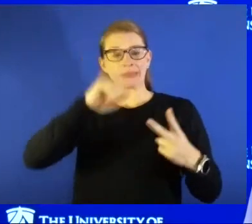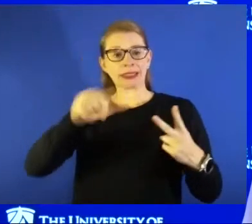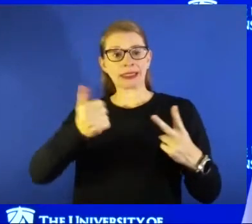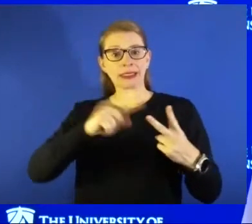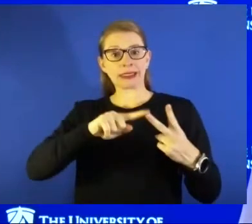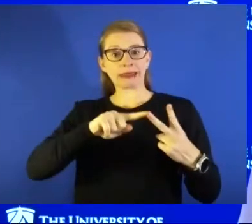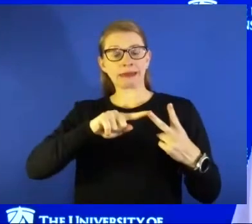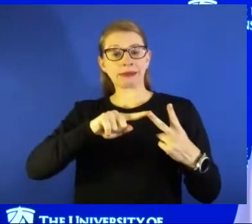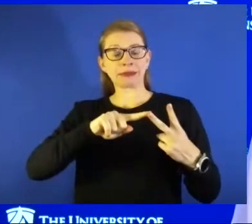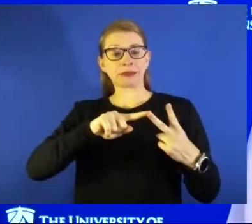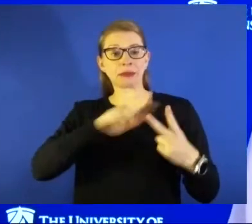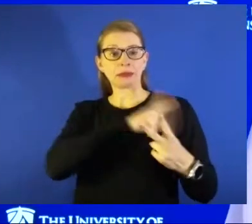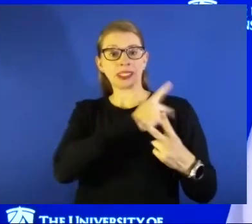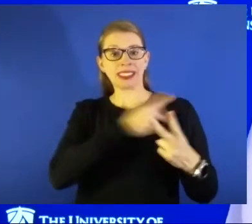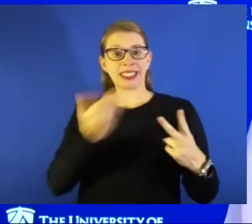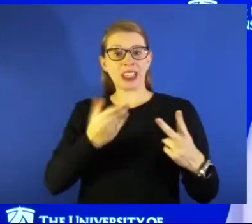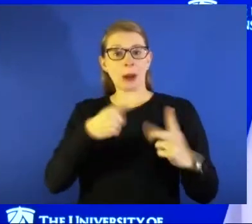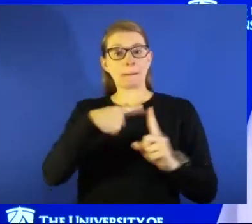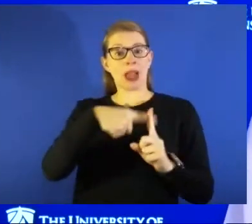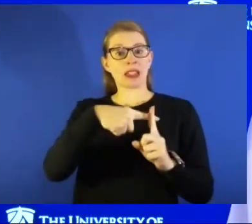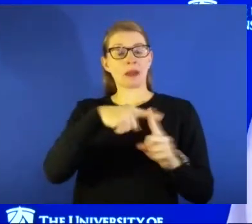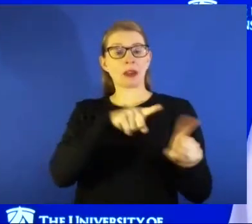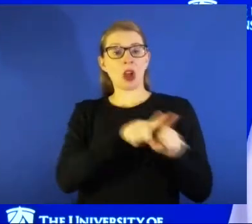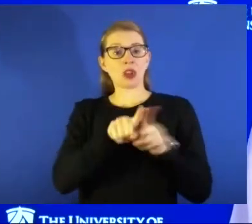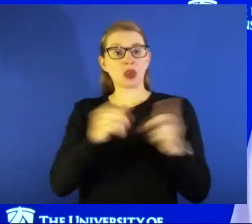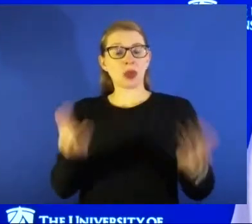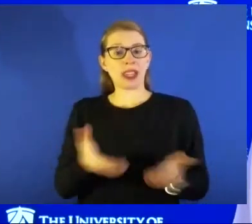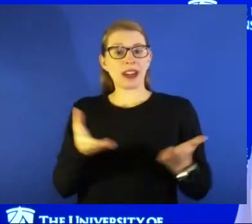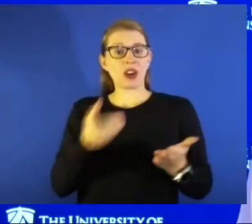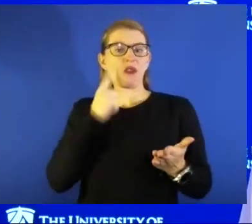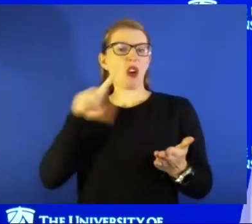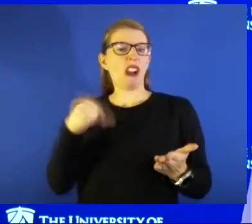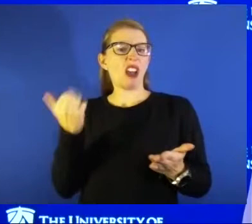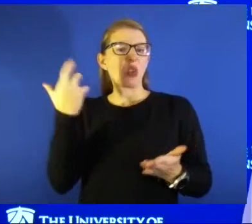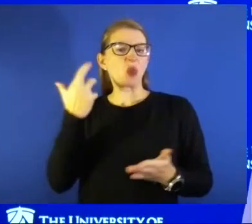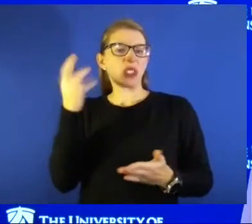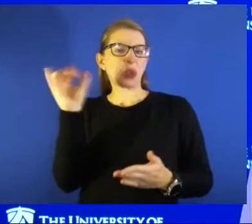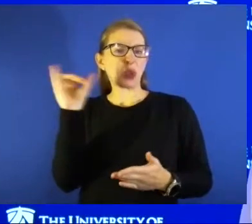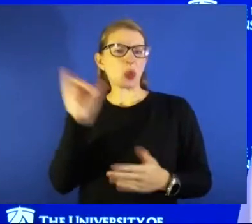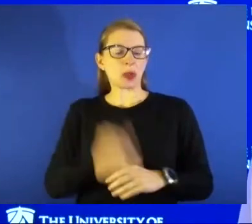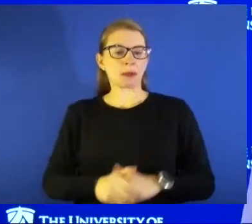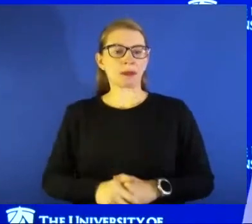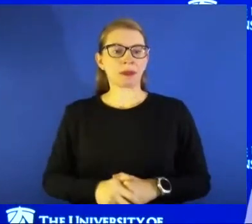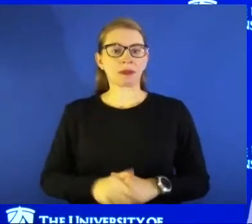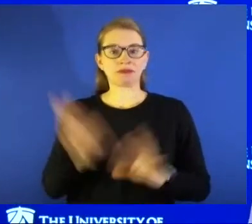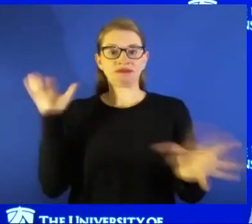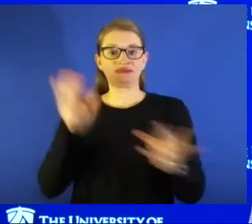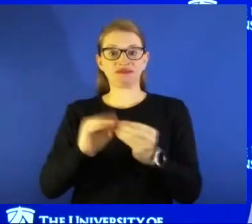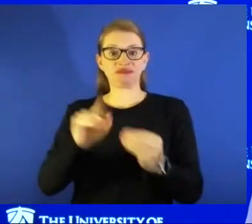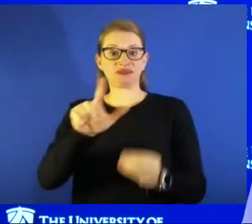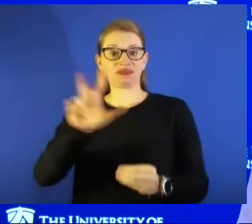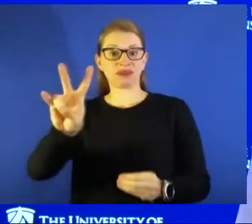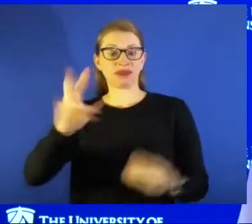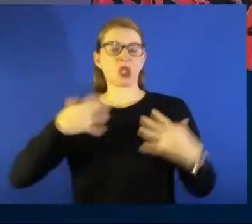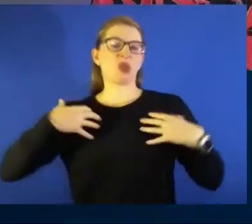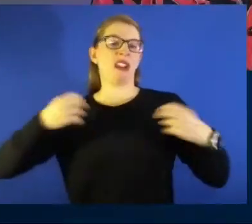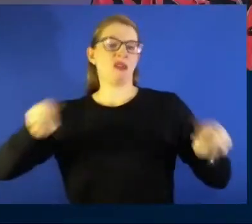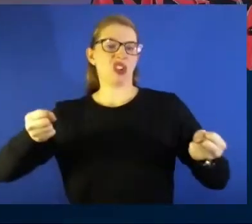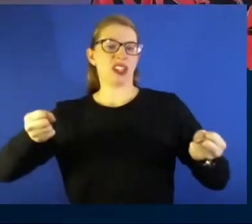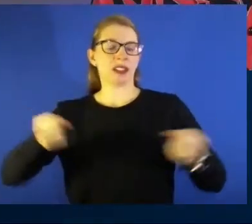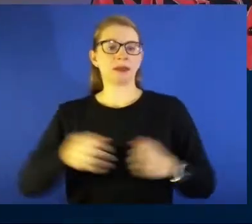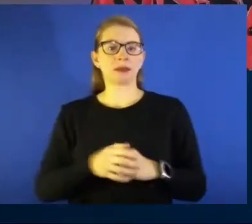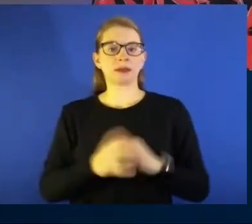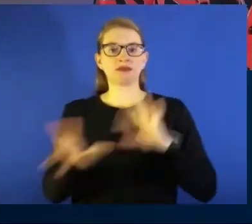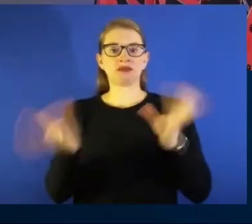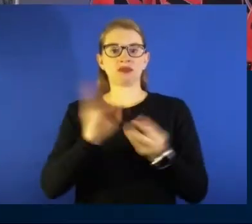here positive, but also here for other reasons as well. We still have 27 in that recovery period, so a total of 45